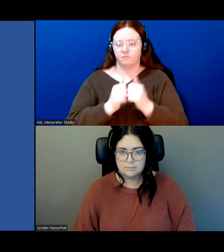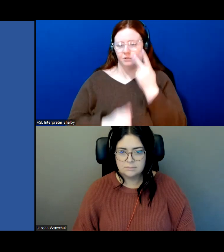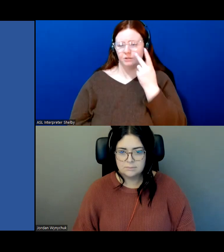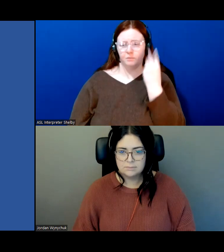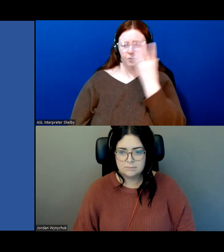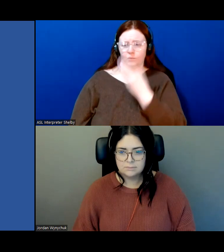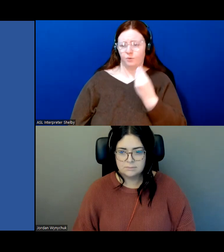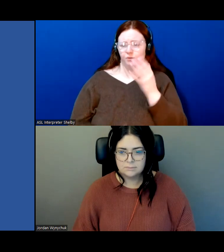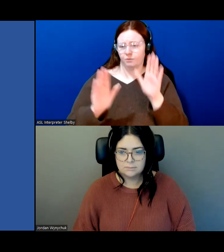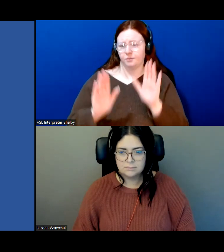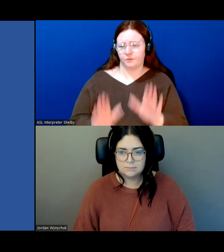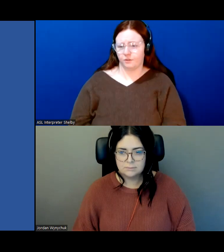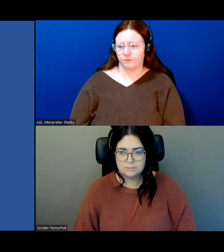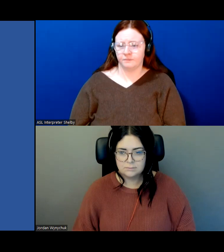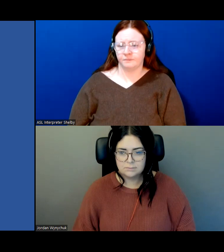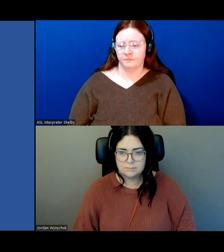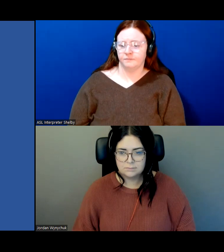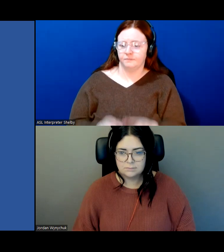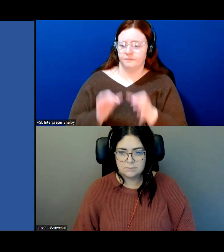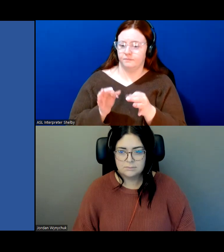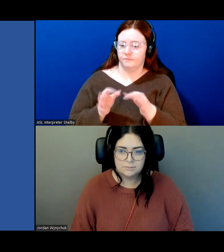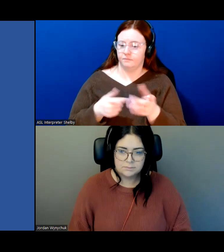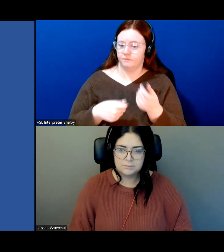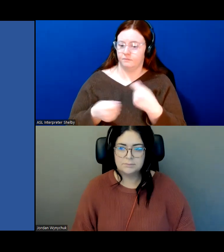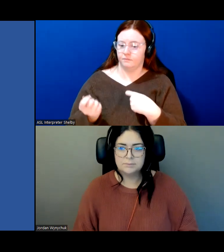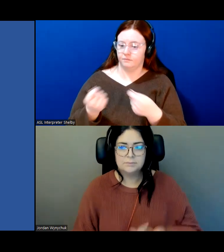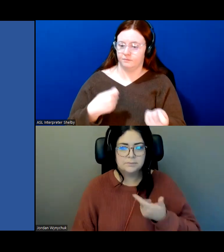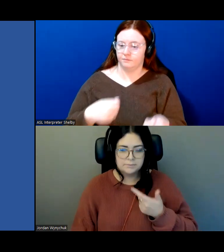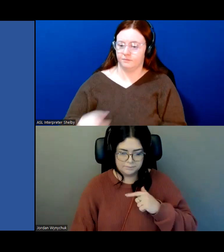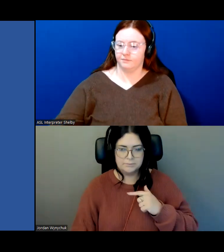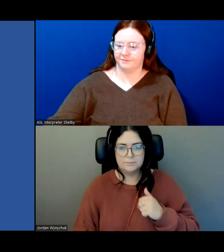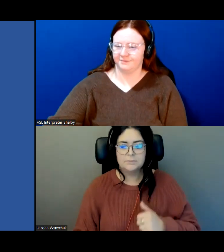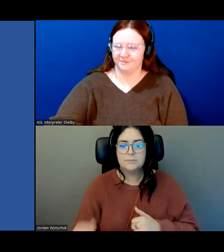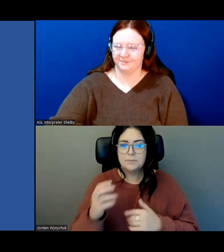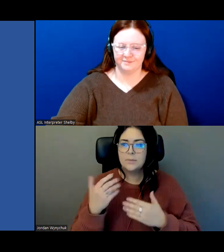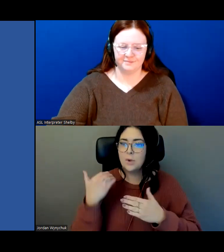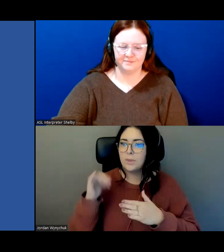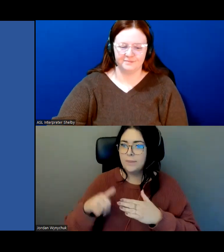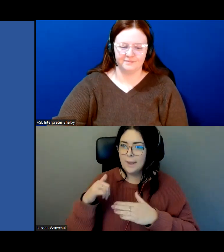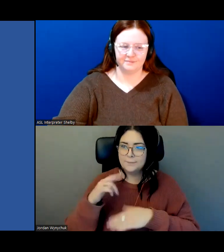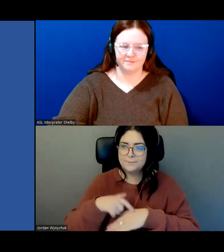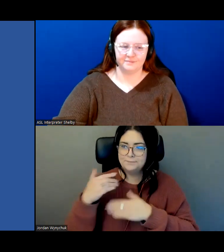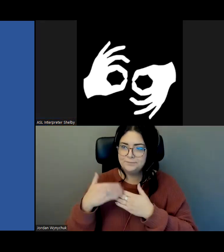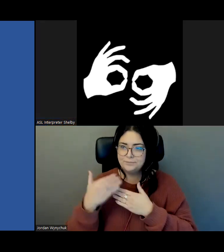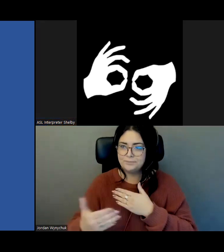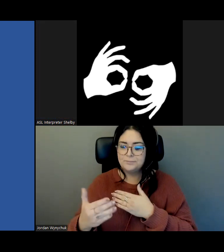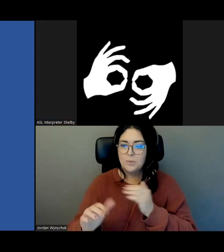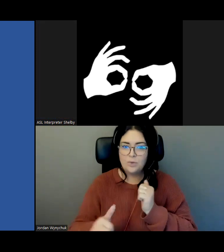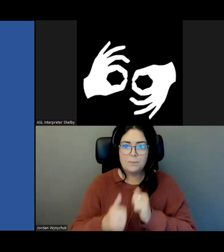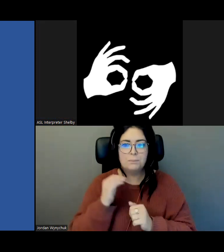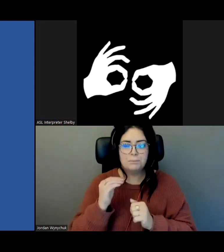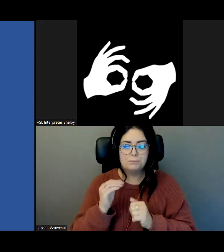sight to behold. And since then, we've had more of these chosen family dinners. I would say that our most